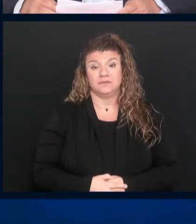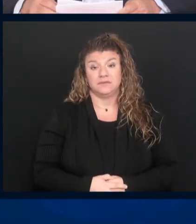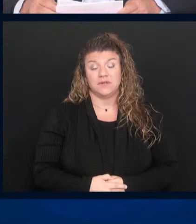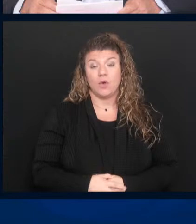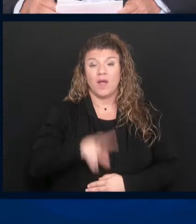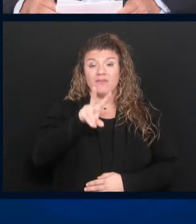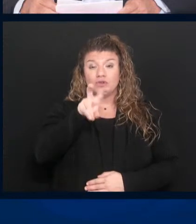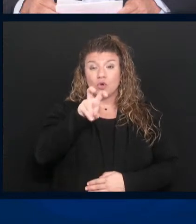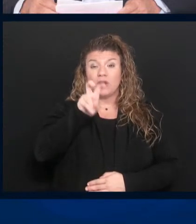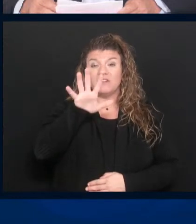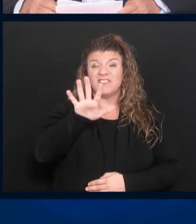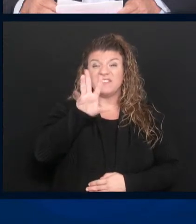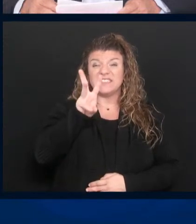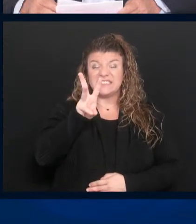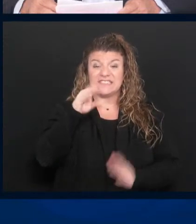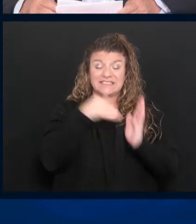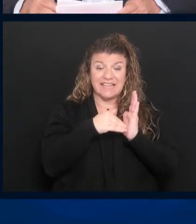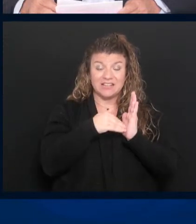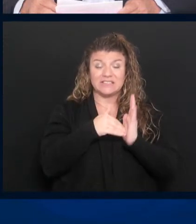have